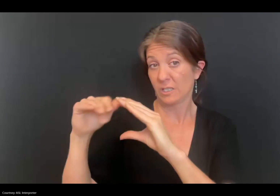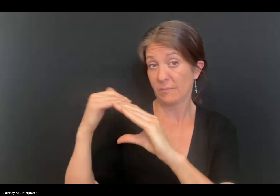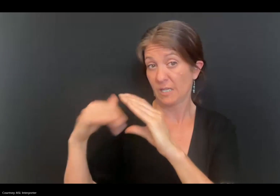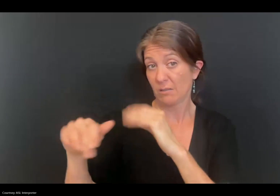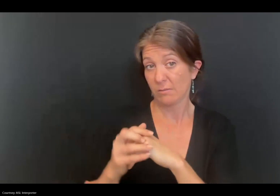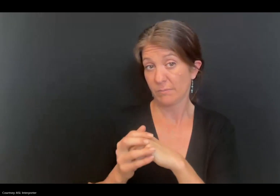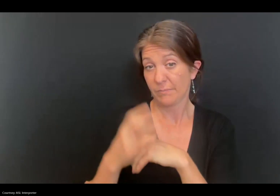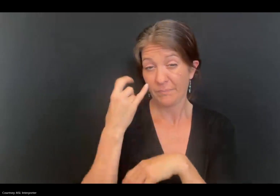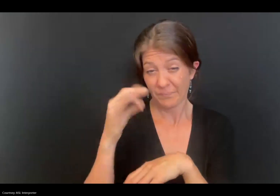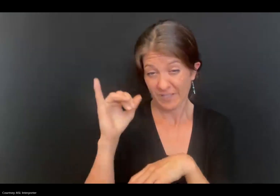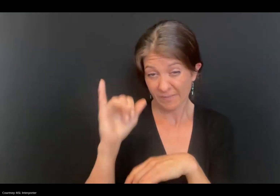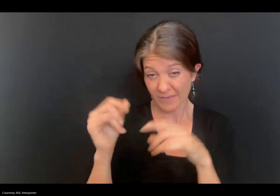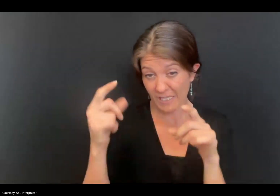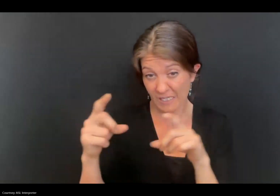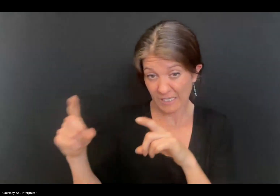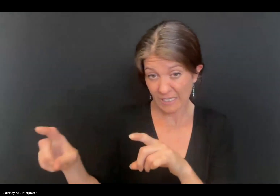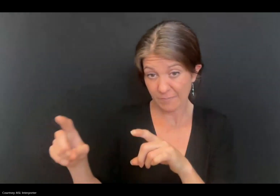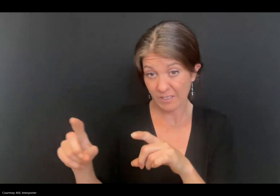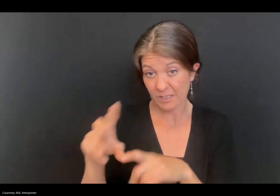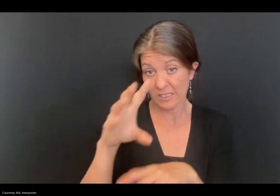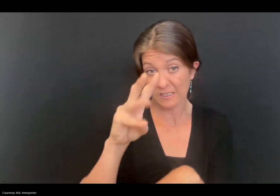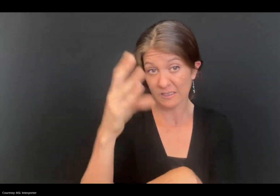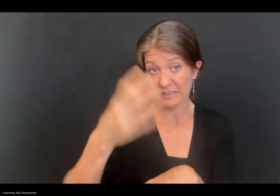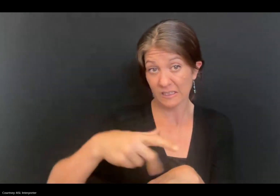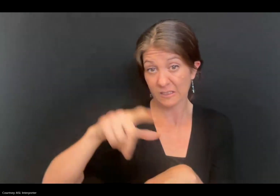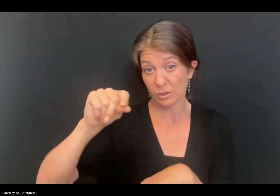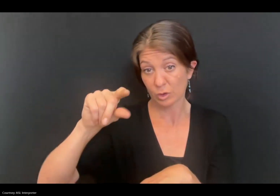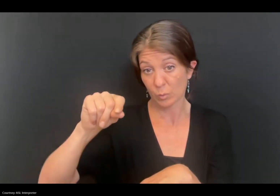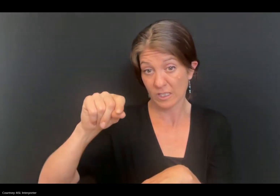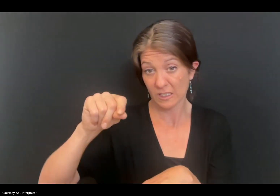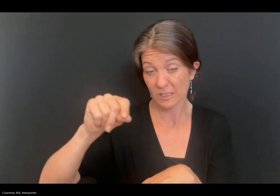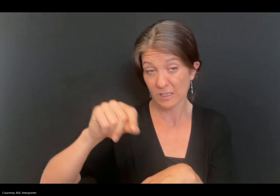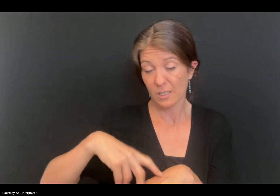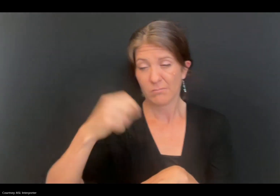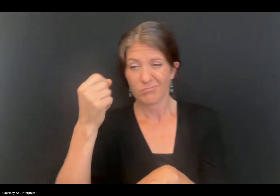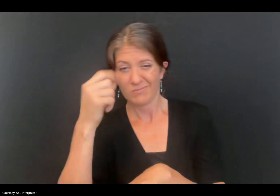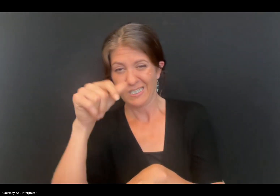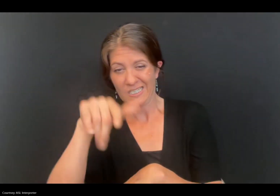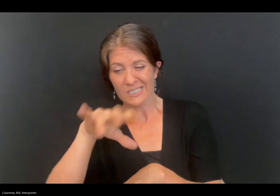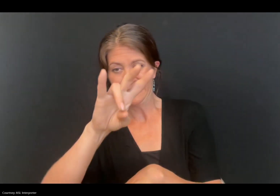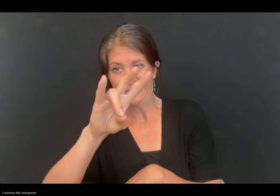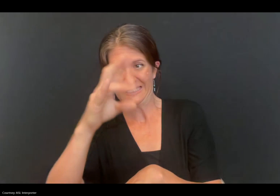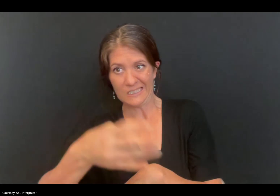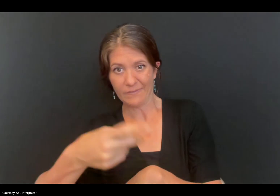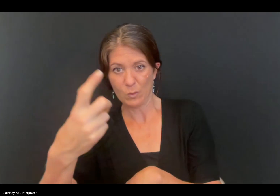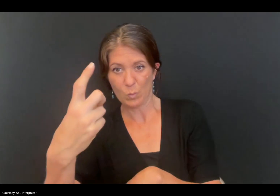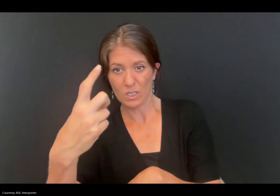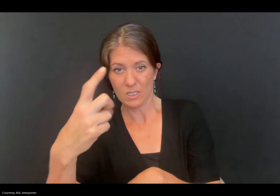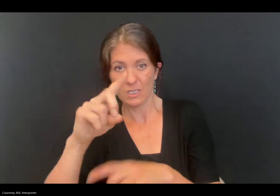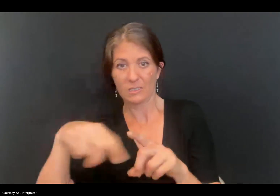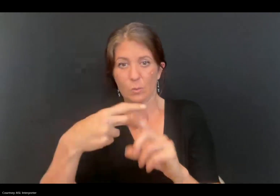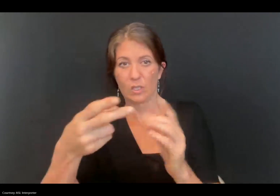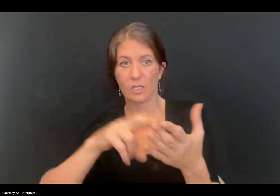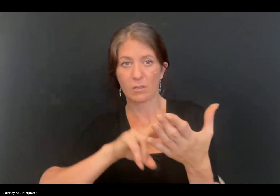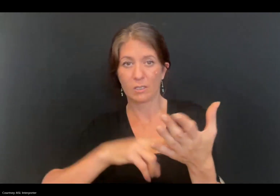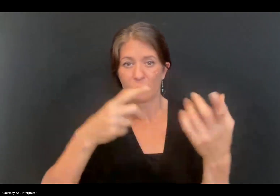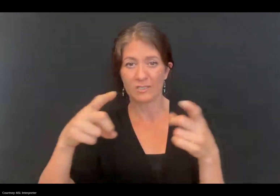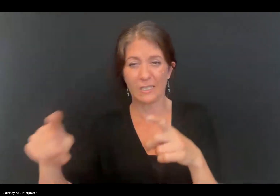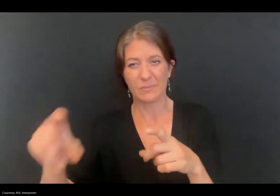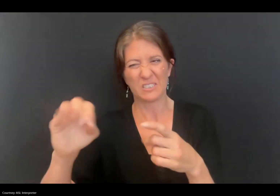during 6/20, 7/1 is when the contract took over. So that would have been around the